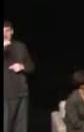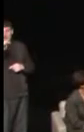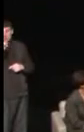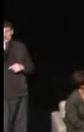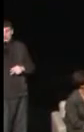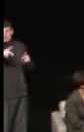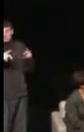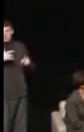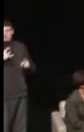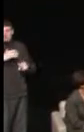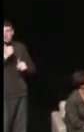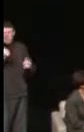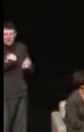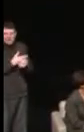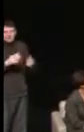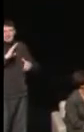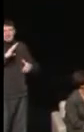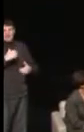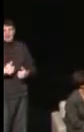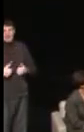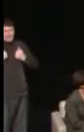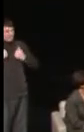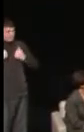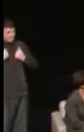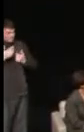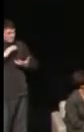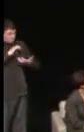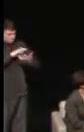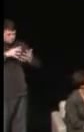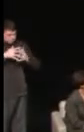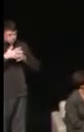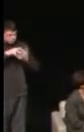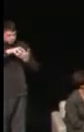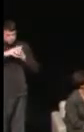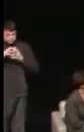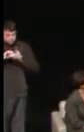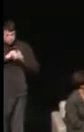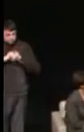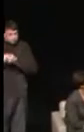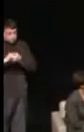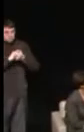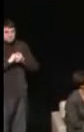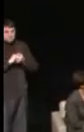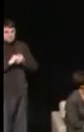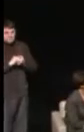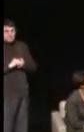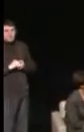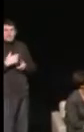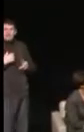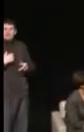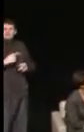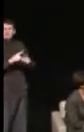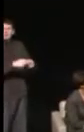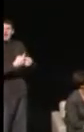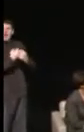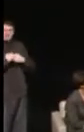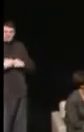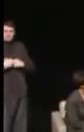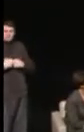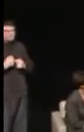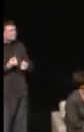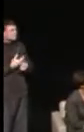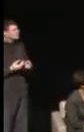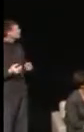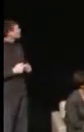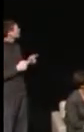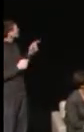and interdependent. Theater exterior. In its design, while opening to the visitor's interpretation, loosely